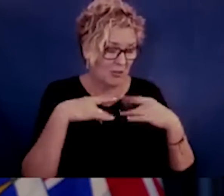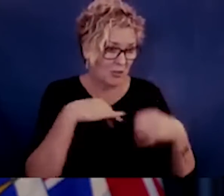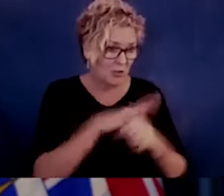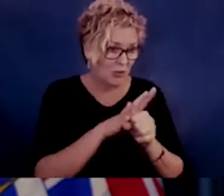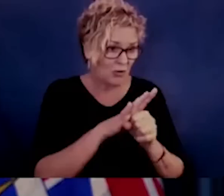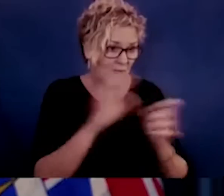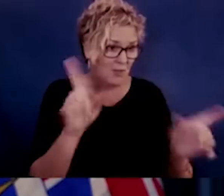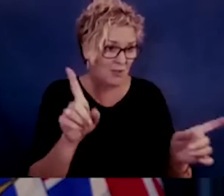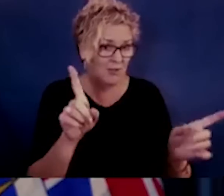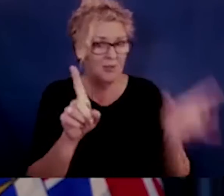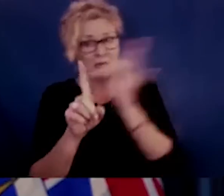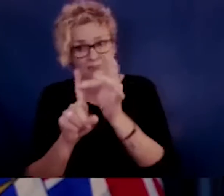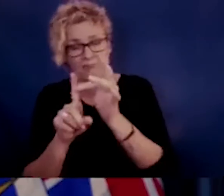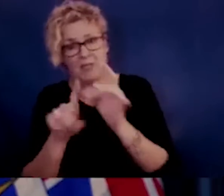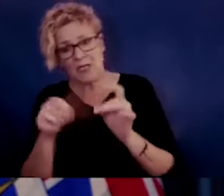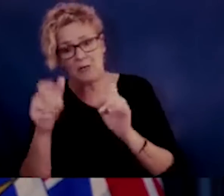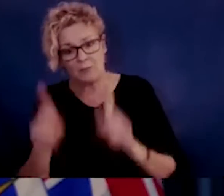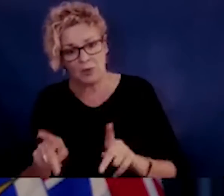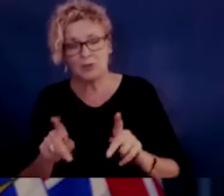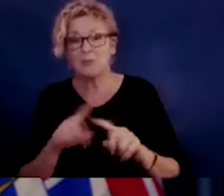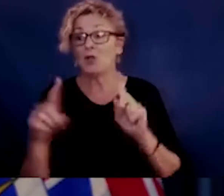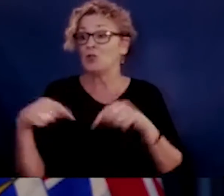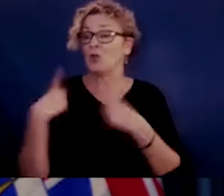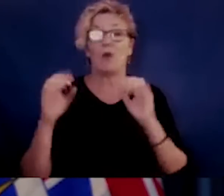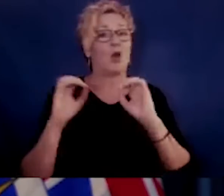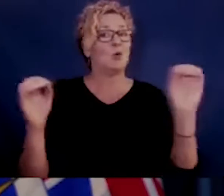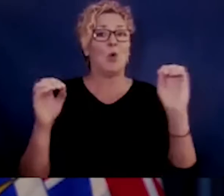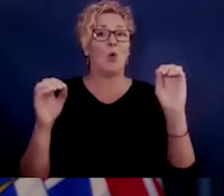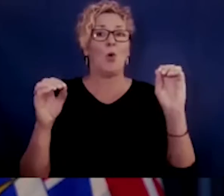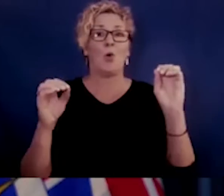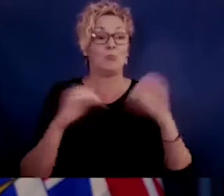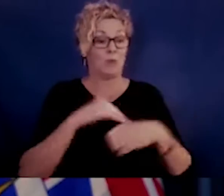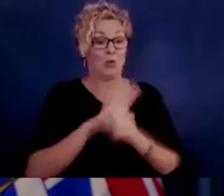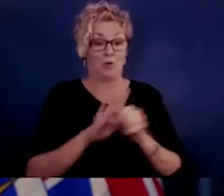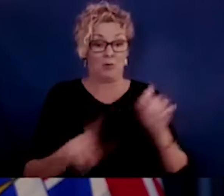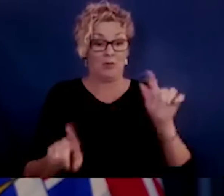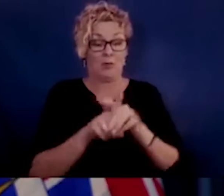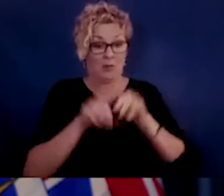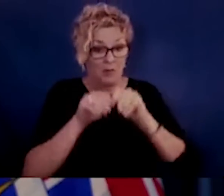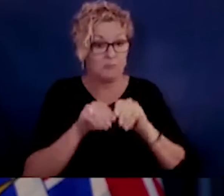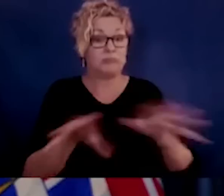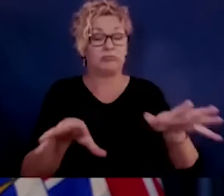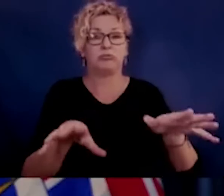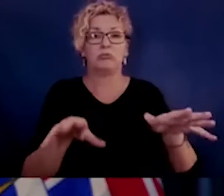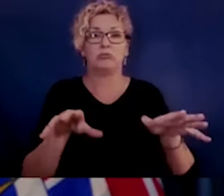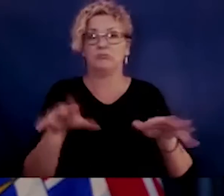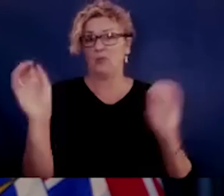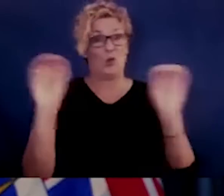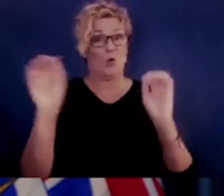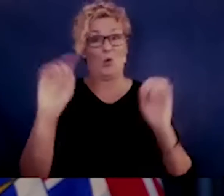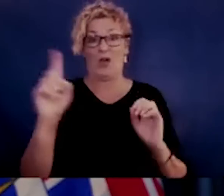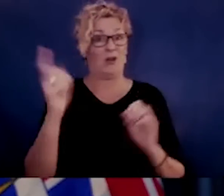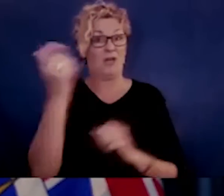so much. And then I know there was a recent laboratory study where they showed that they could keep the virus alive in certain surfaces